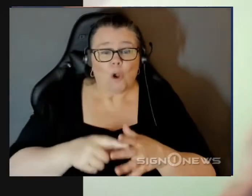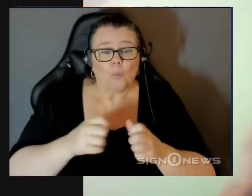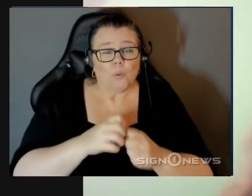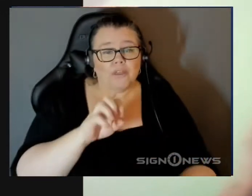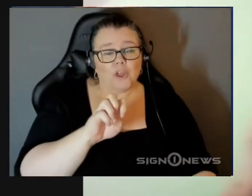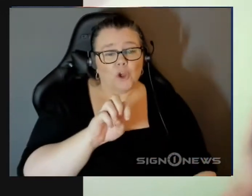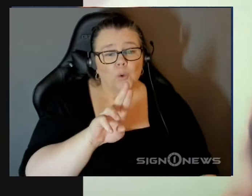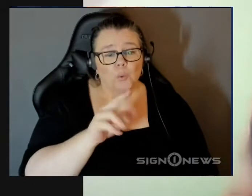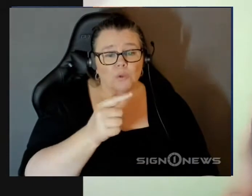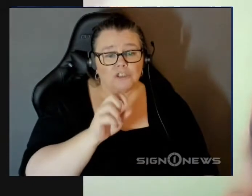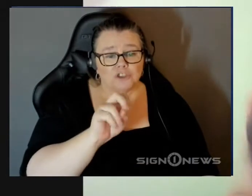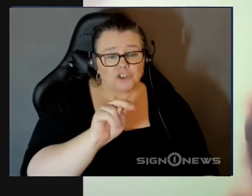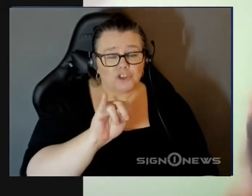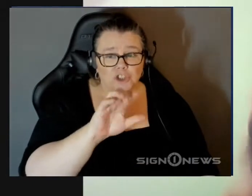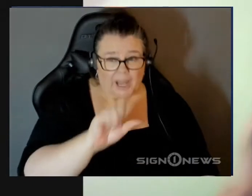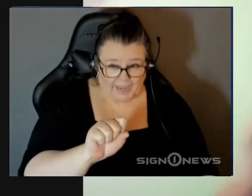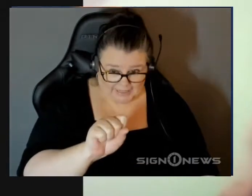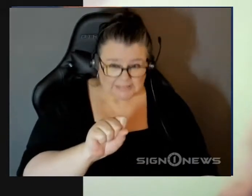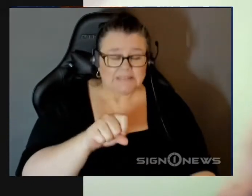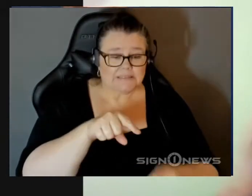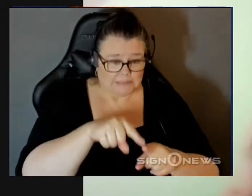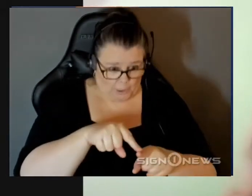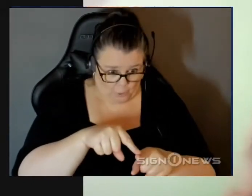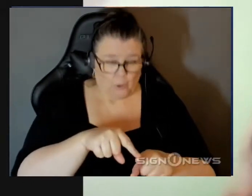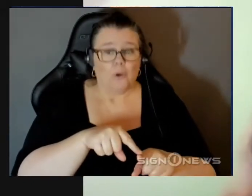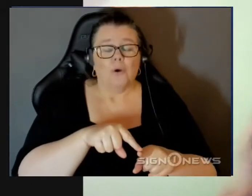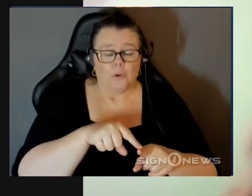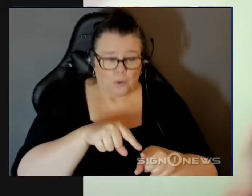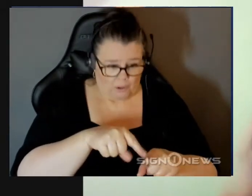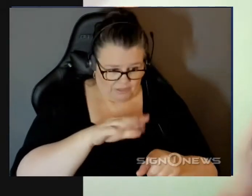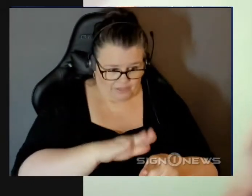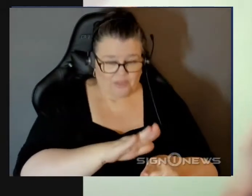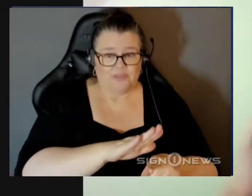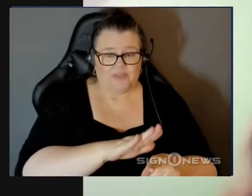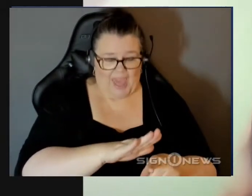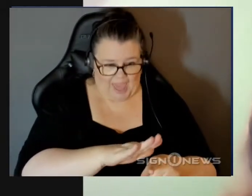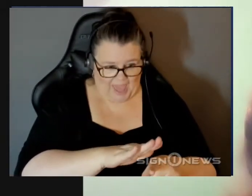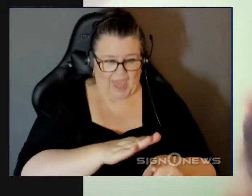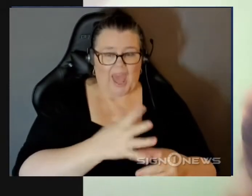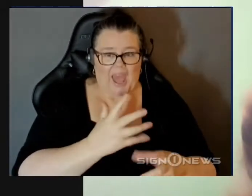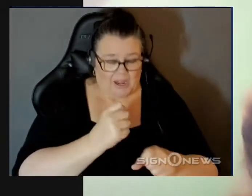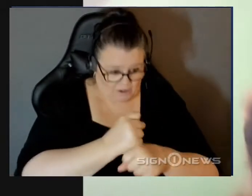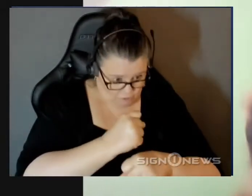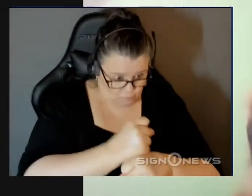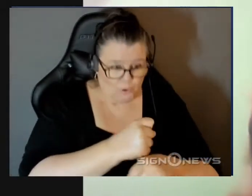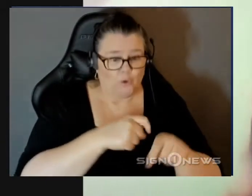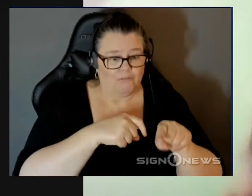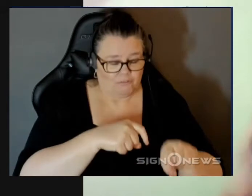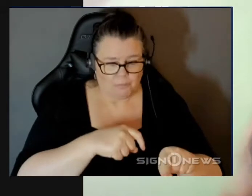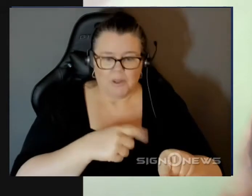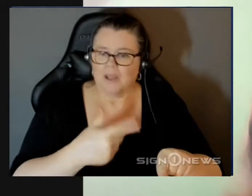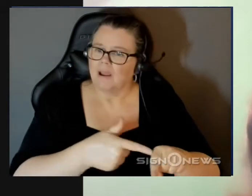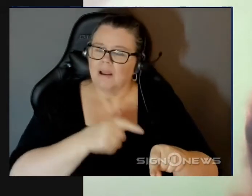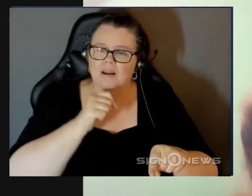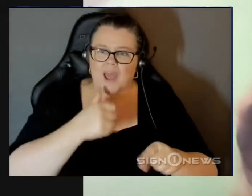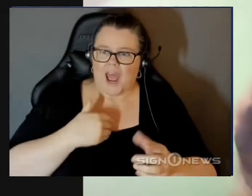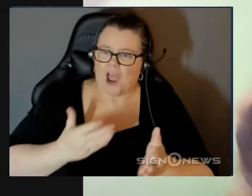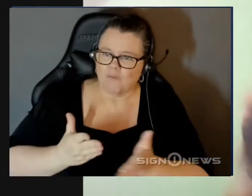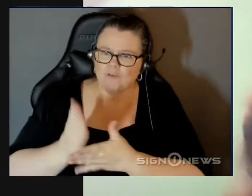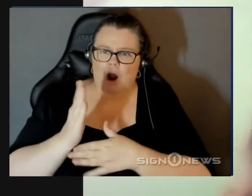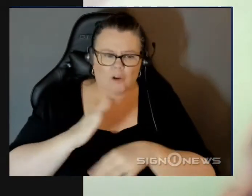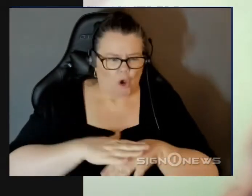certain rights over their own bodies depending upon what they were quote unquote classified as, to institutionalization